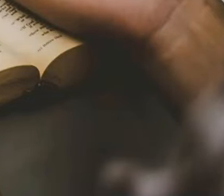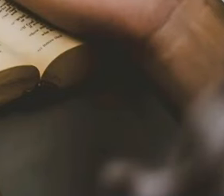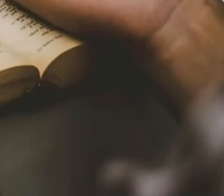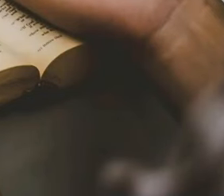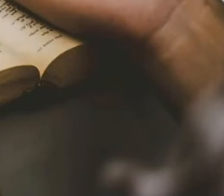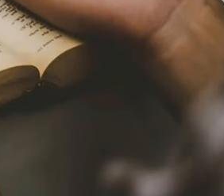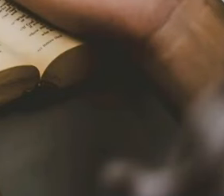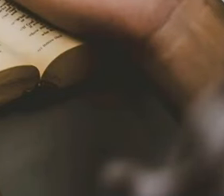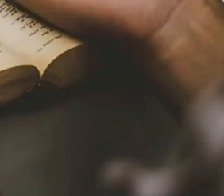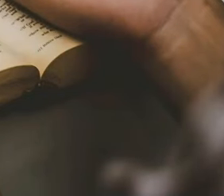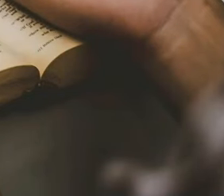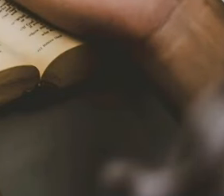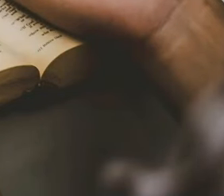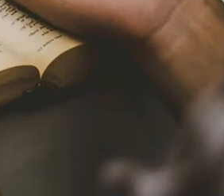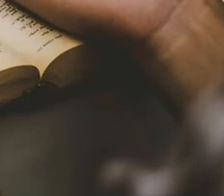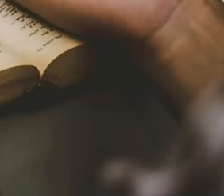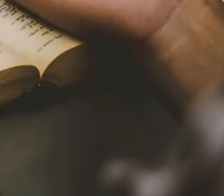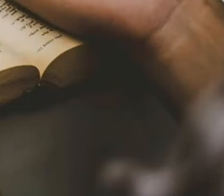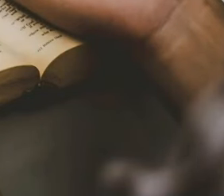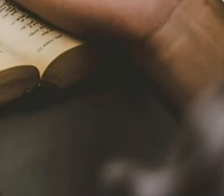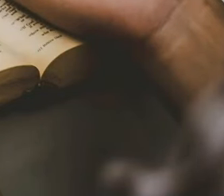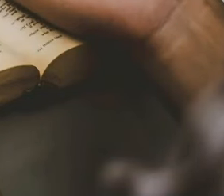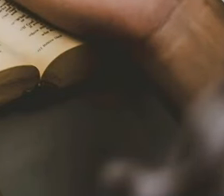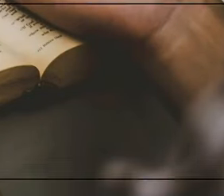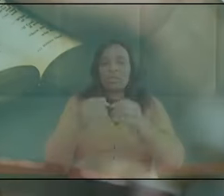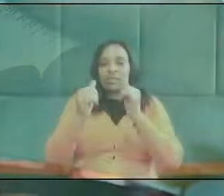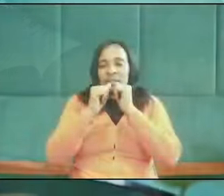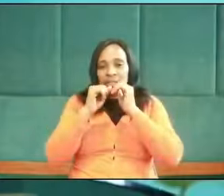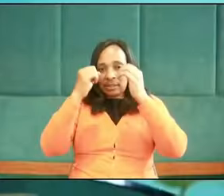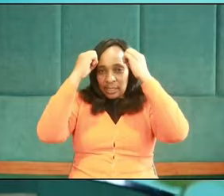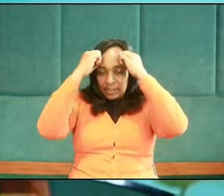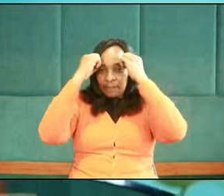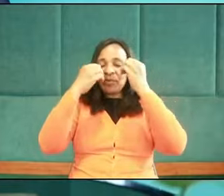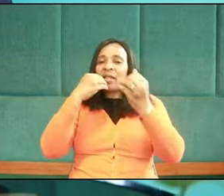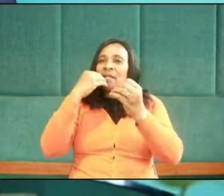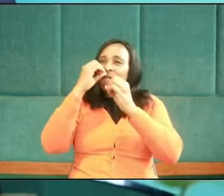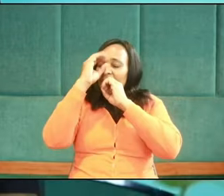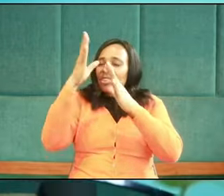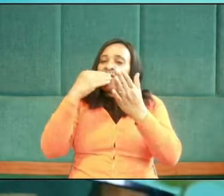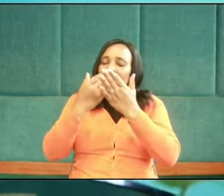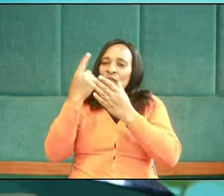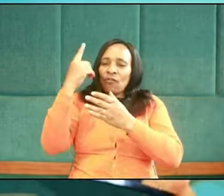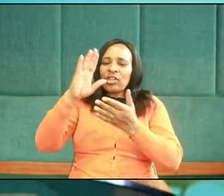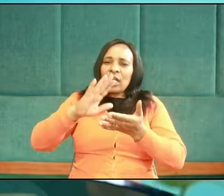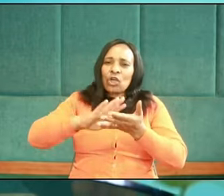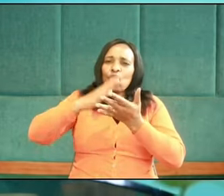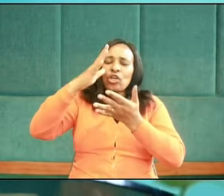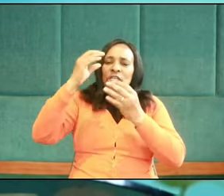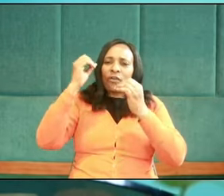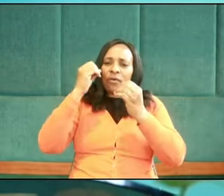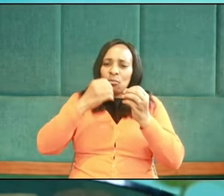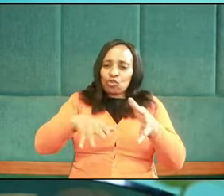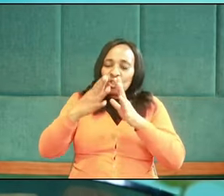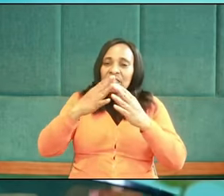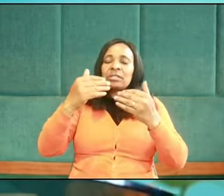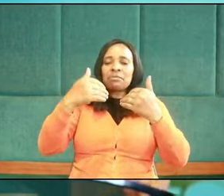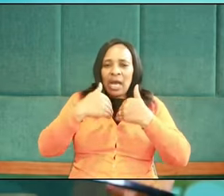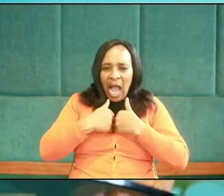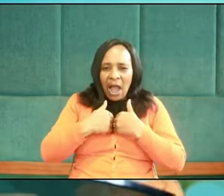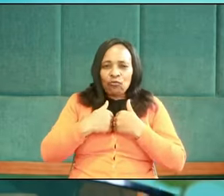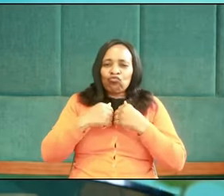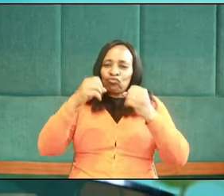Holy Spirit to lead us now as we study. Father, we thank you for this glorious privilege to study together your